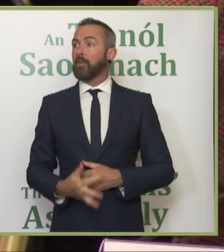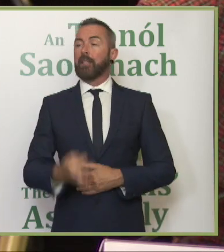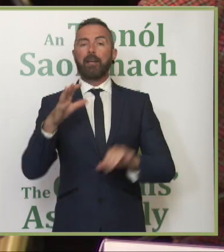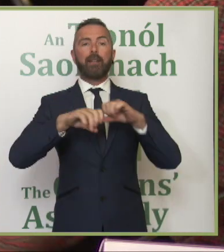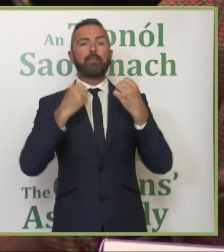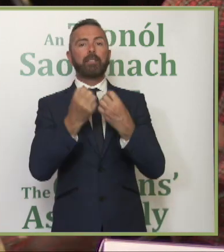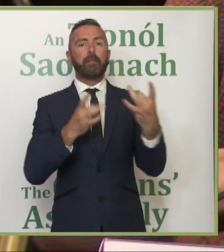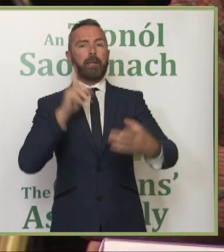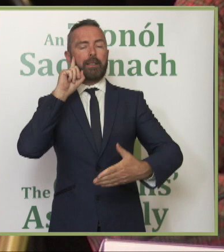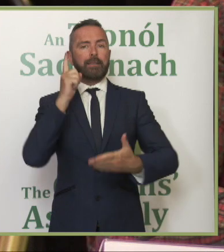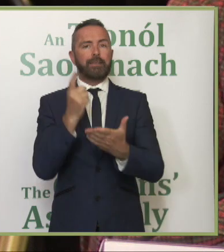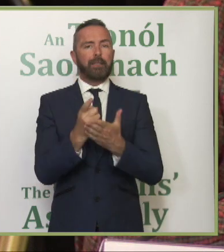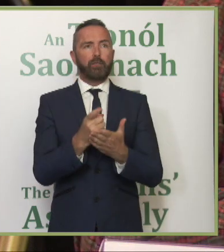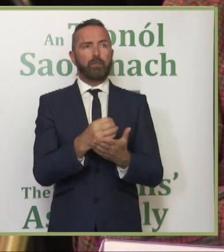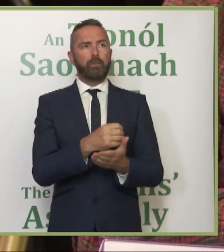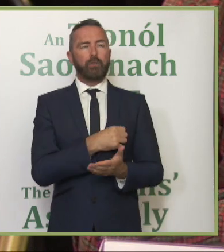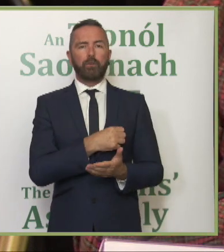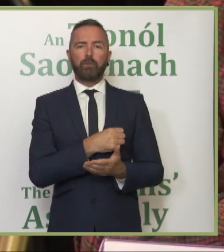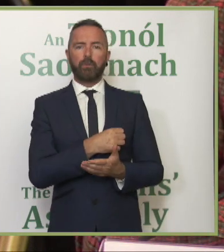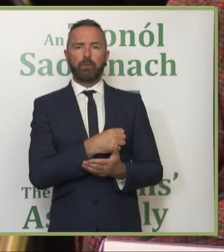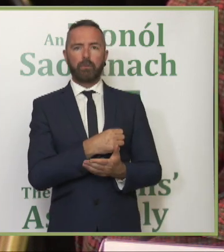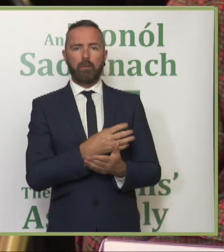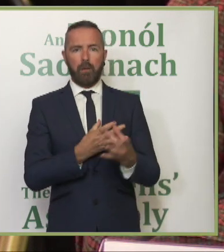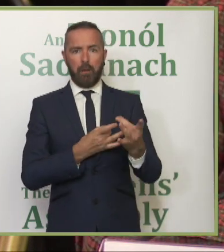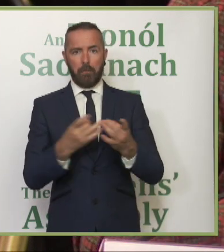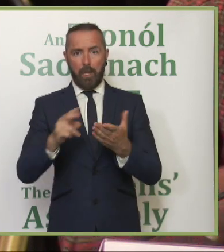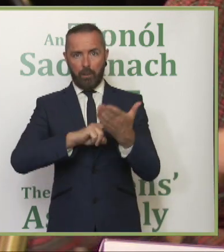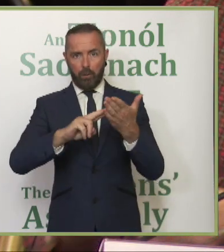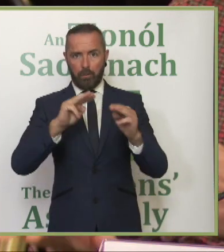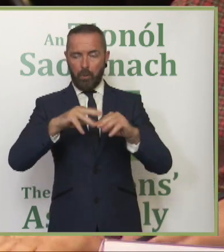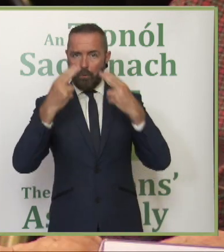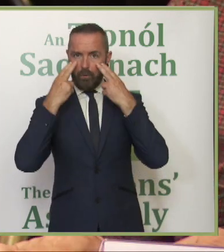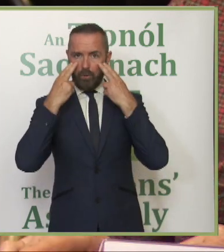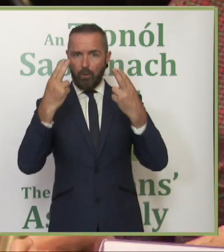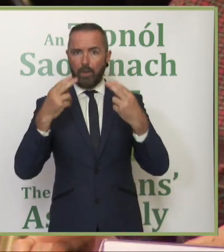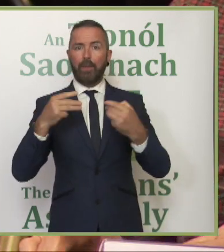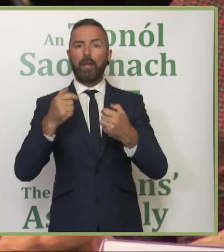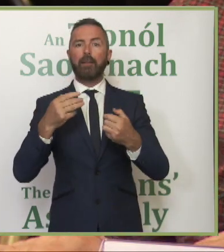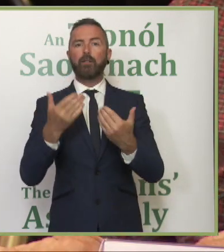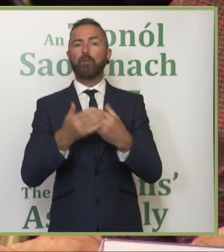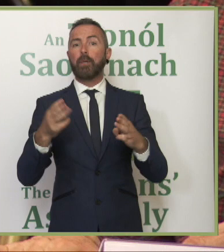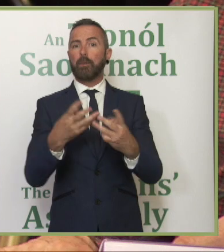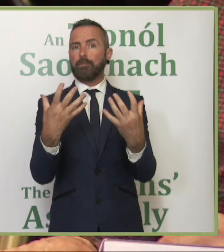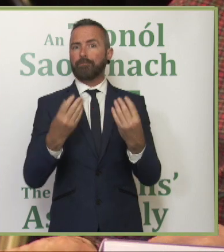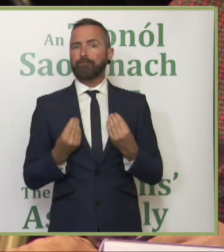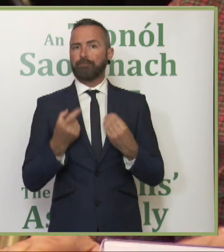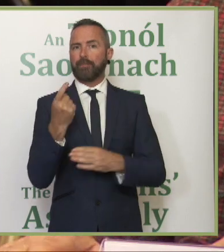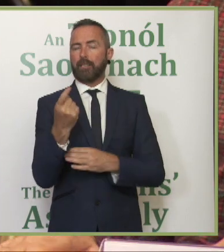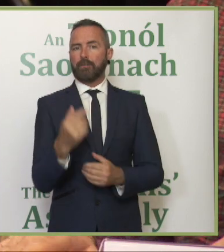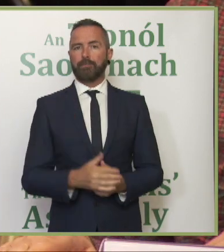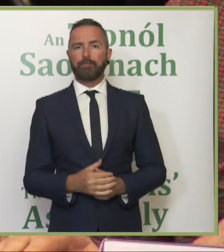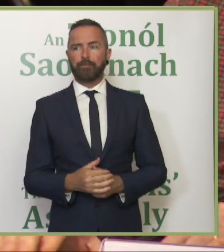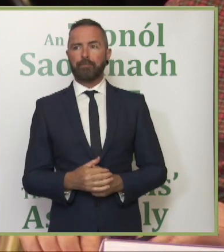society makes the decision to make drug use more normalised, young people will pick up on that. For instance,